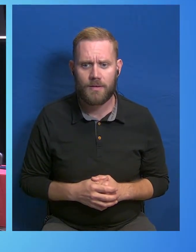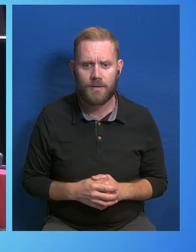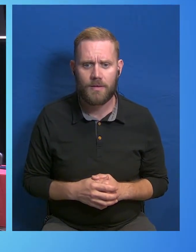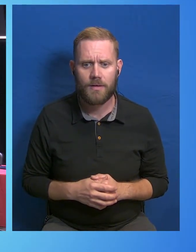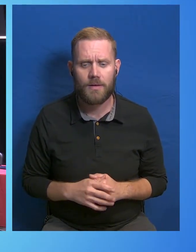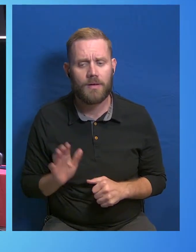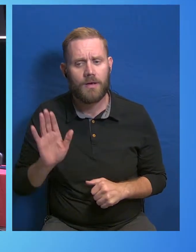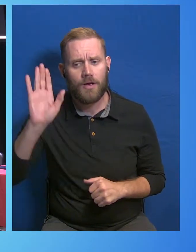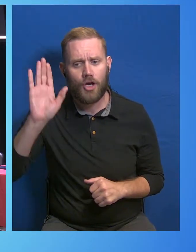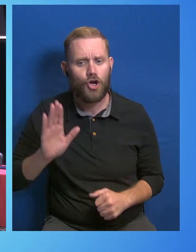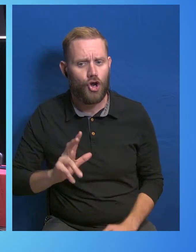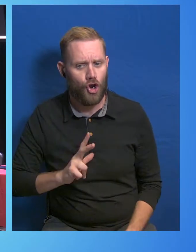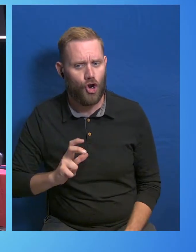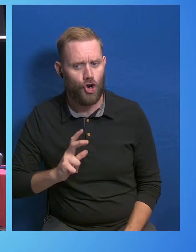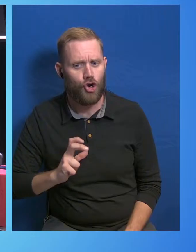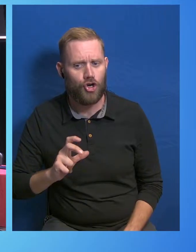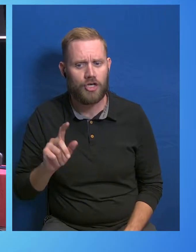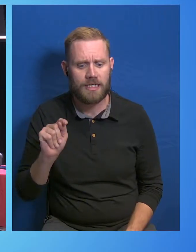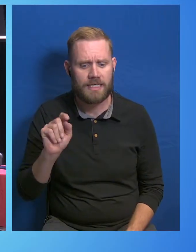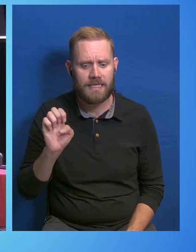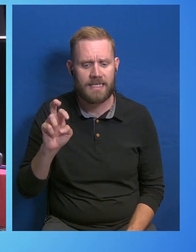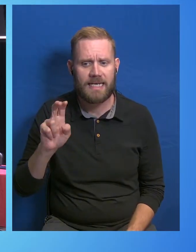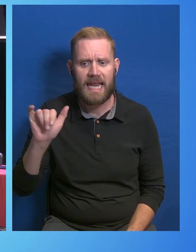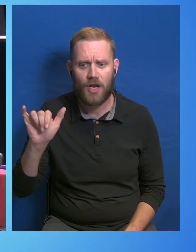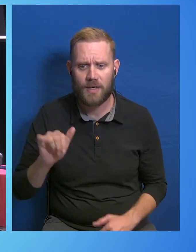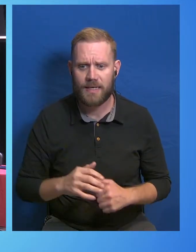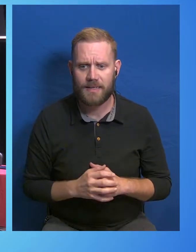This is Earl Terry.